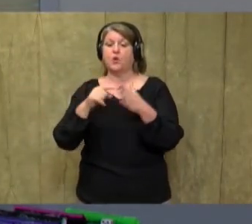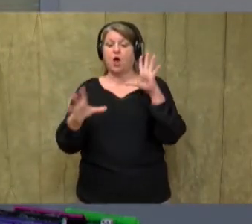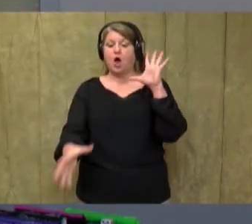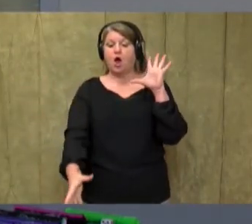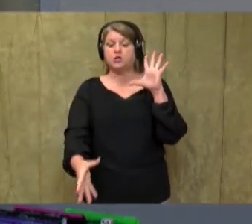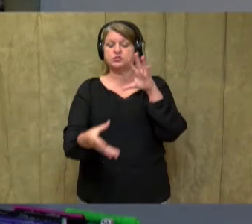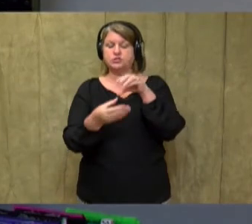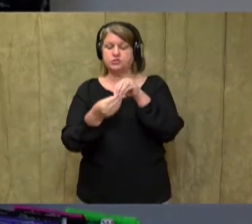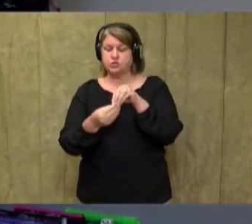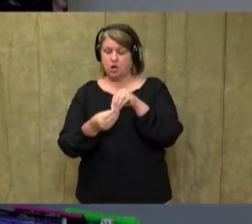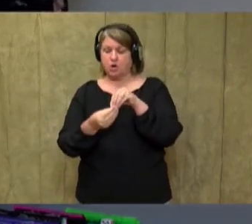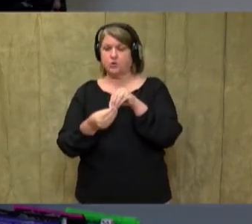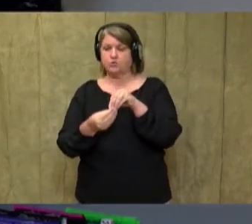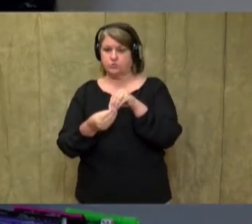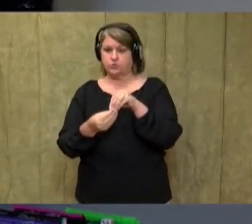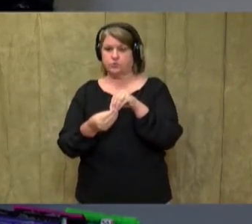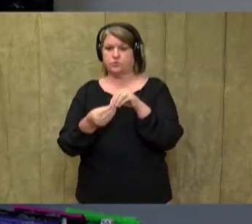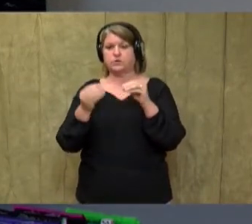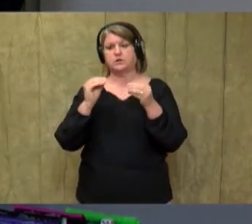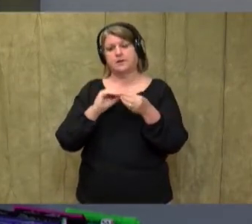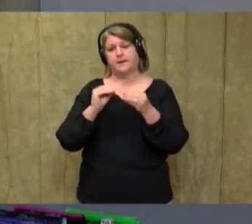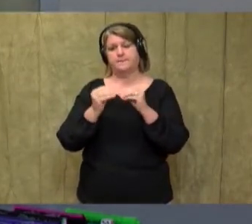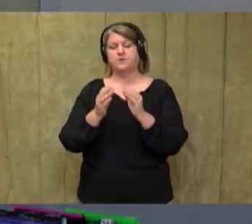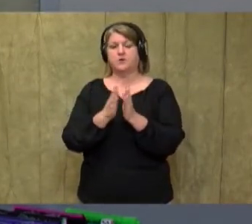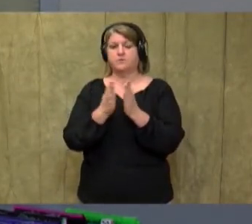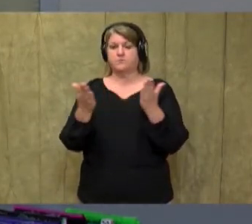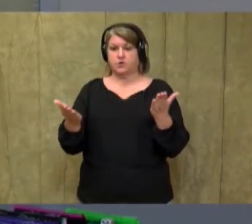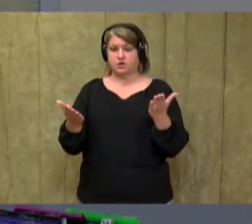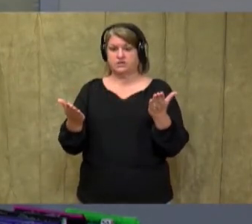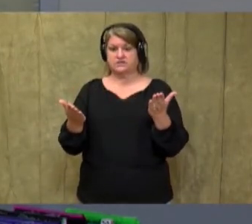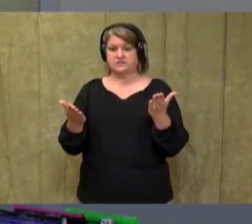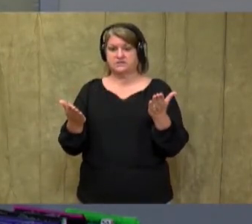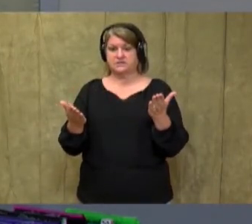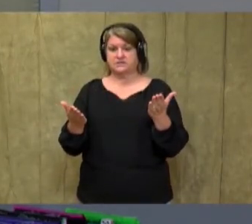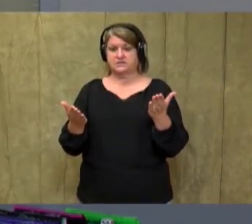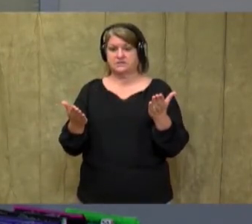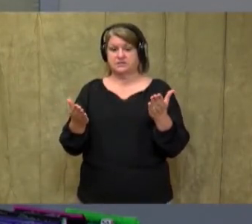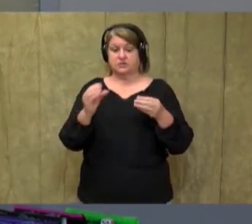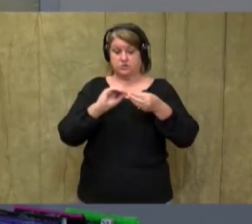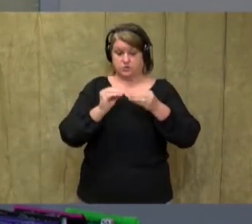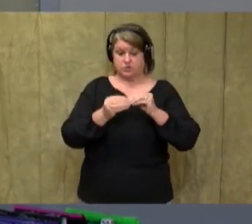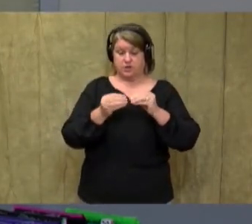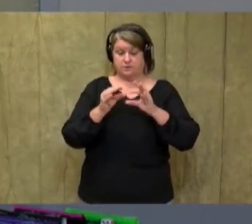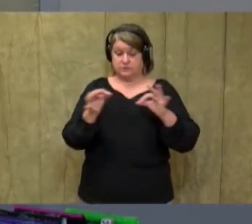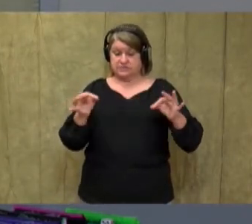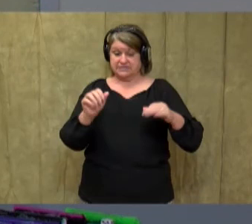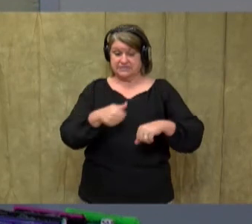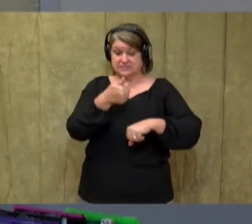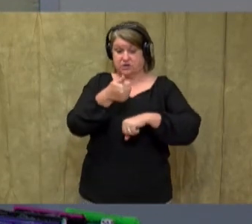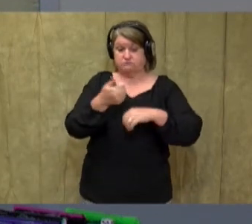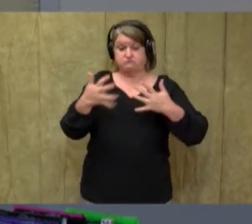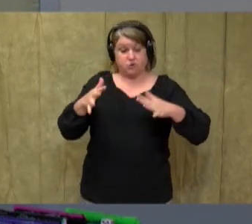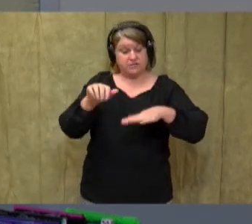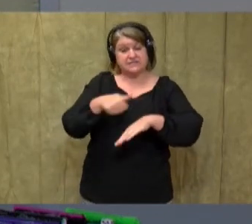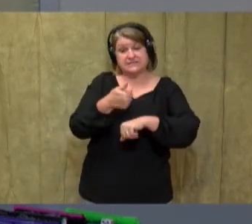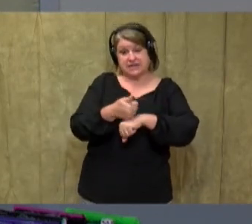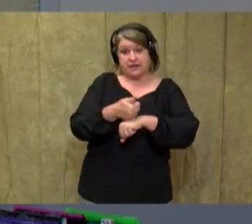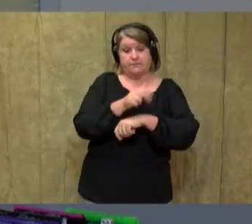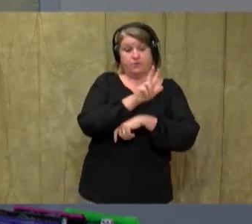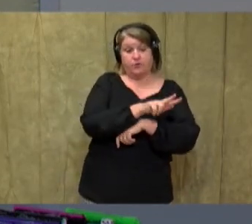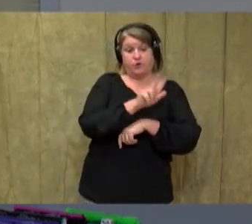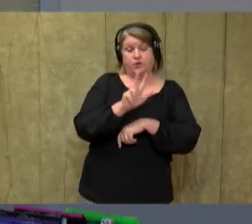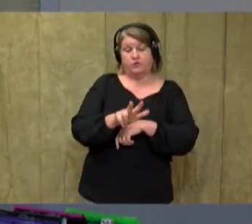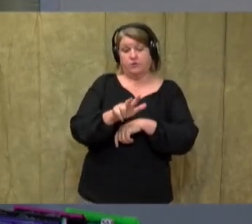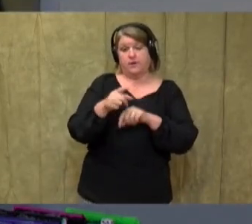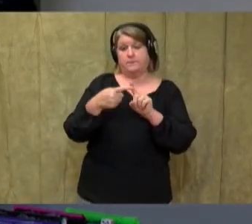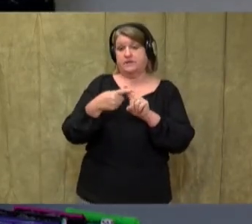total number of books? The equation was already done for us. 33 plus 27 to get the